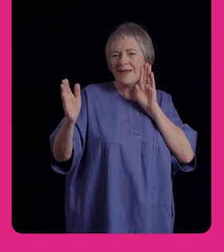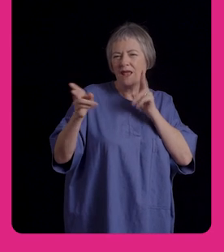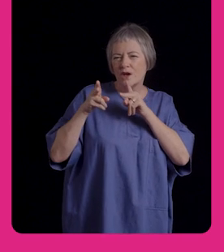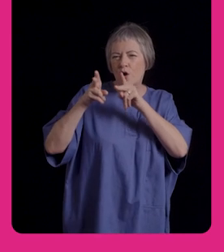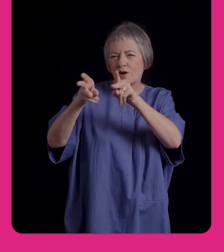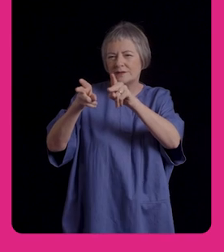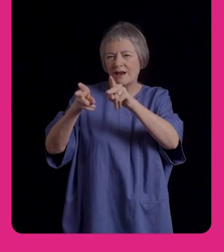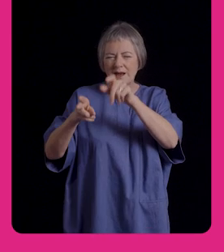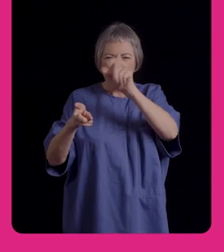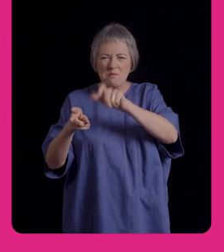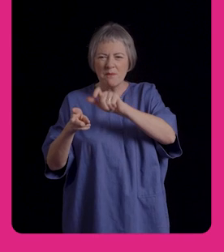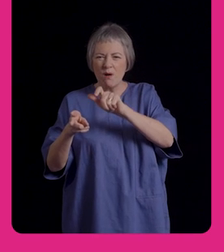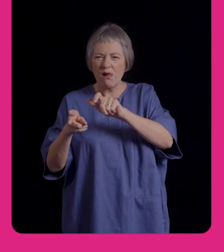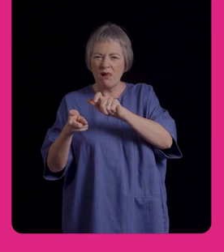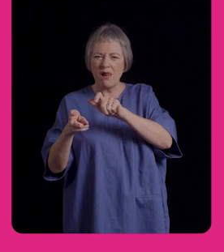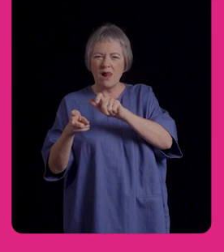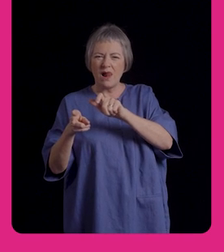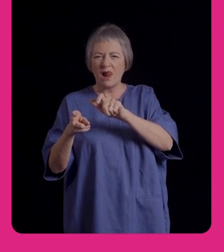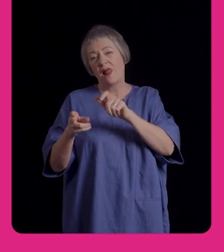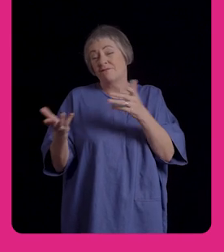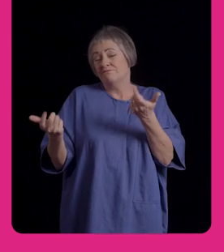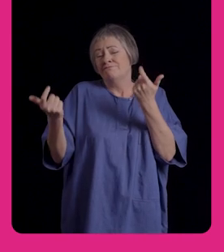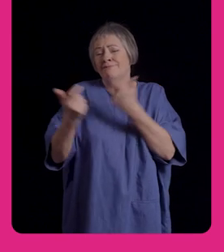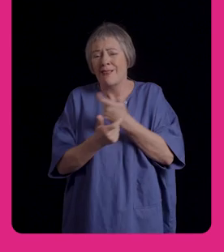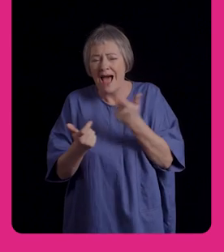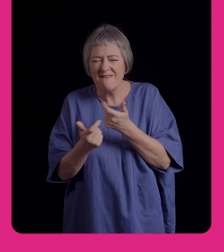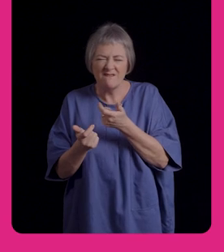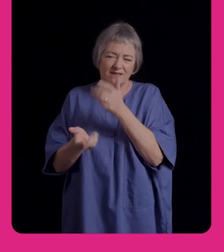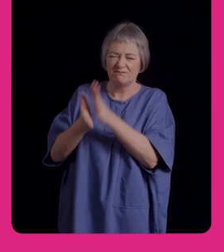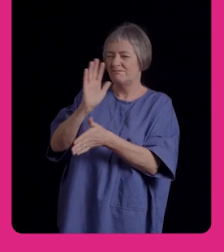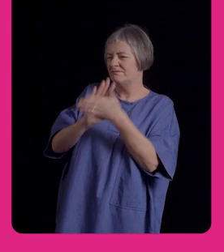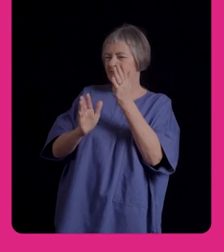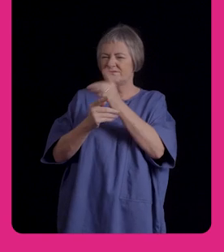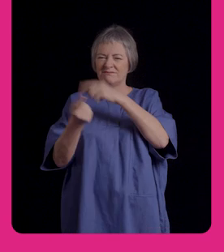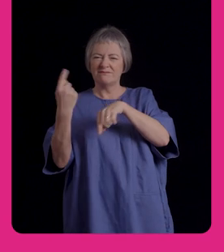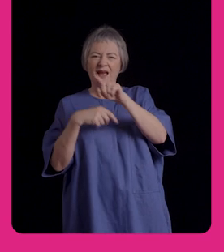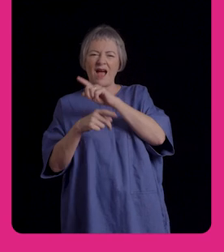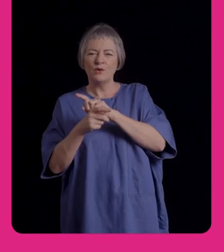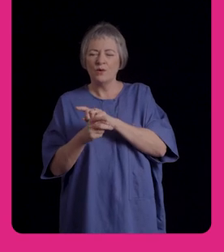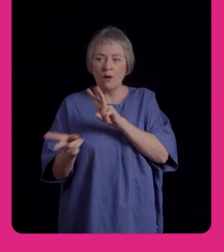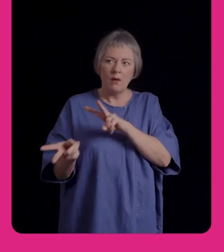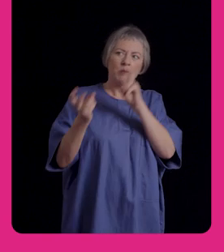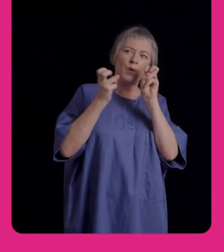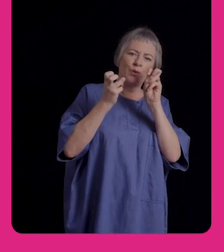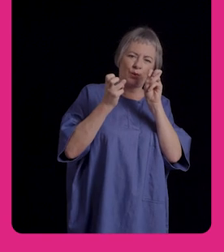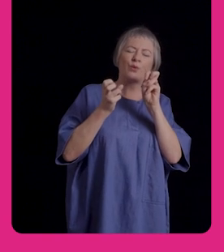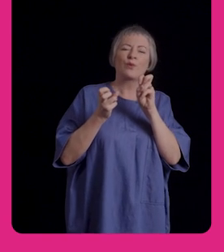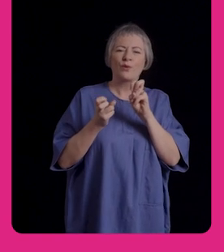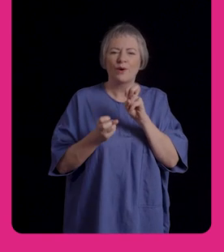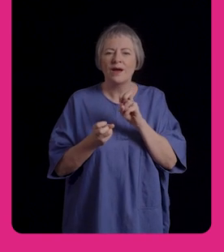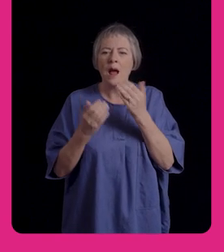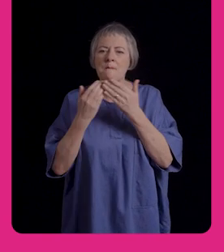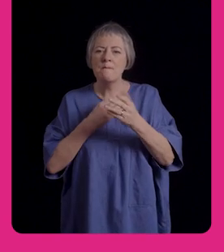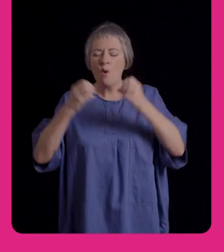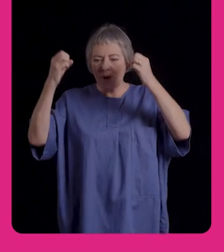the left. You think you can hear people like kind of just like laughing and messing around, actually, is what you hear. And there's